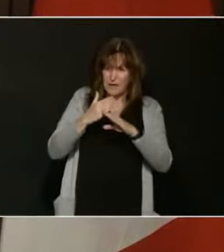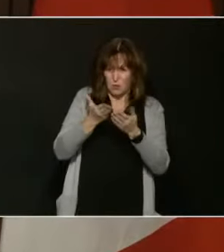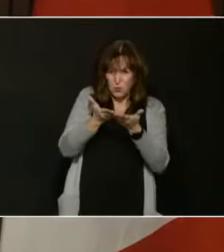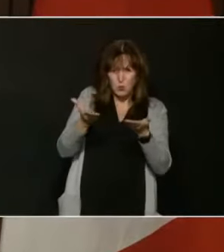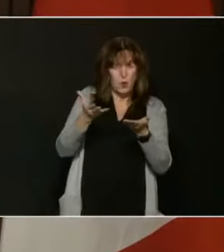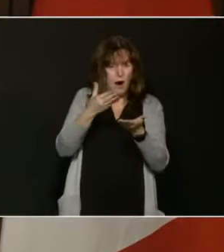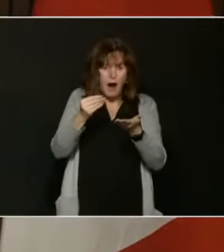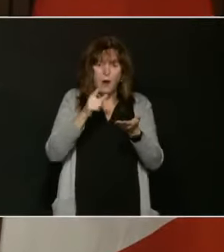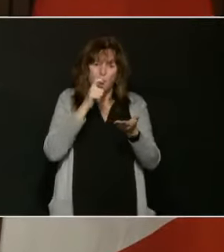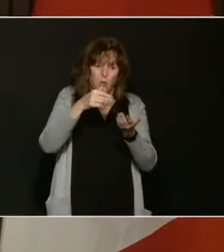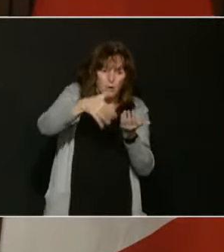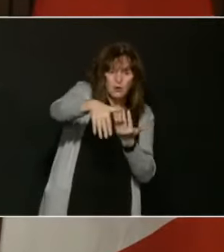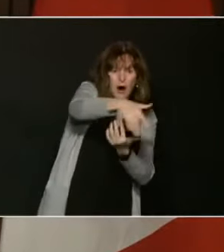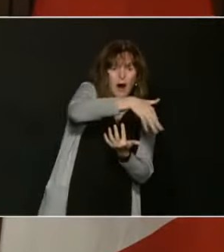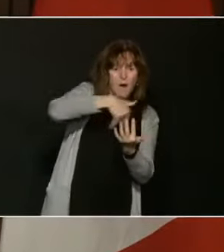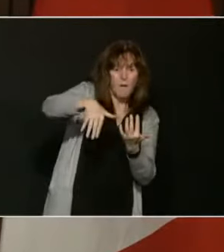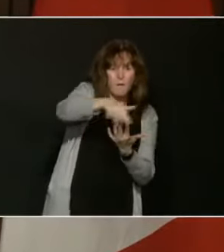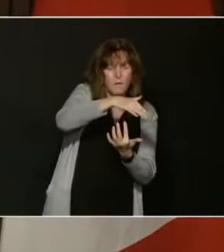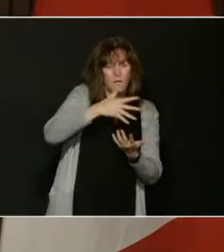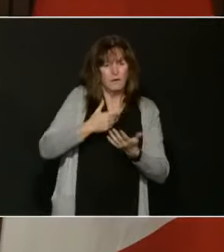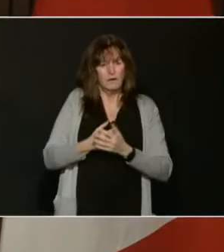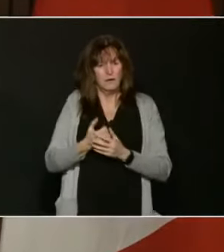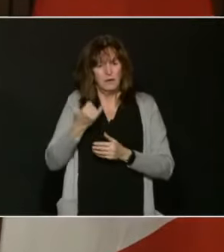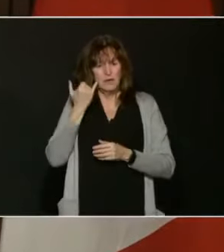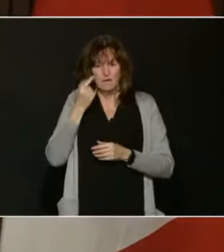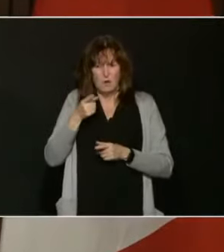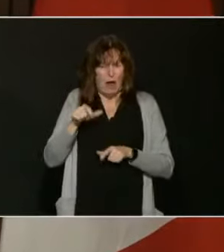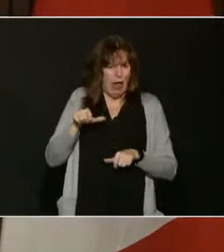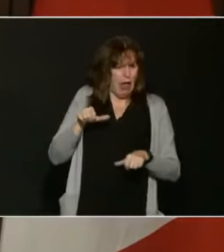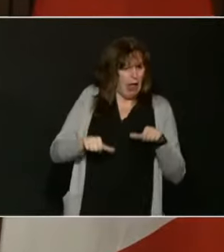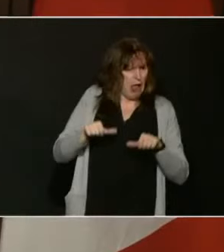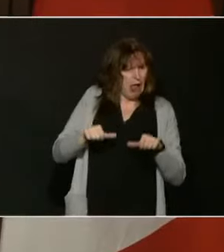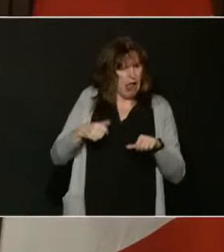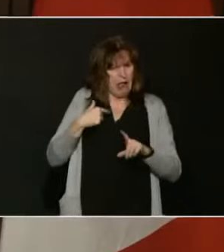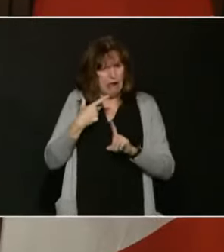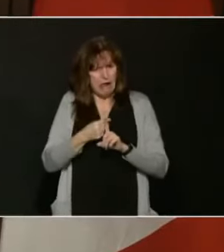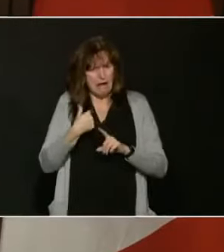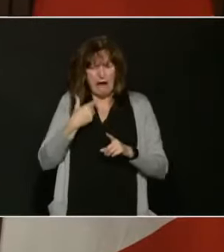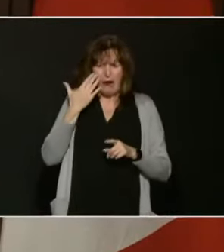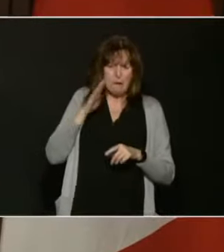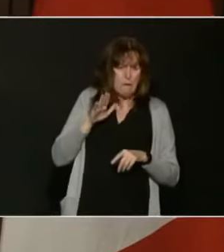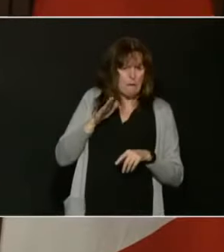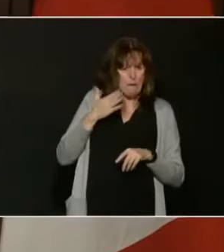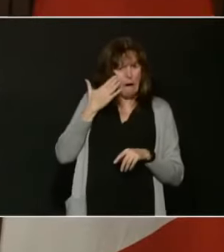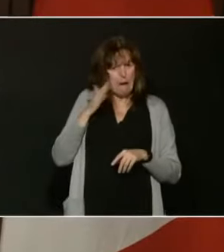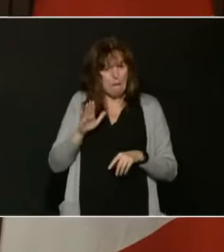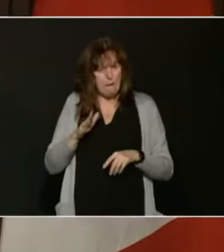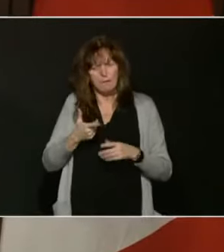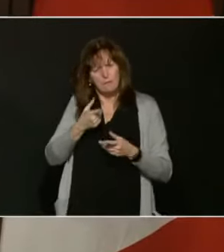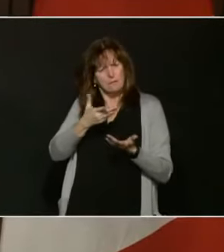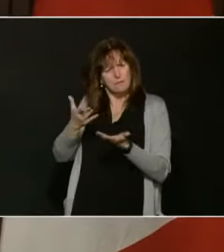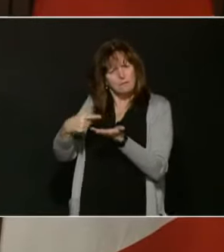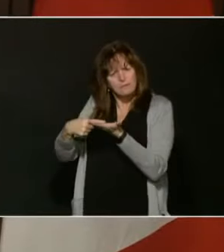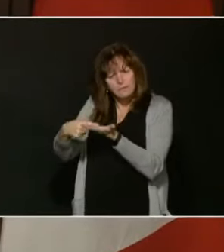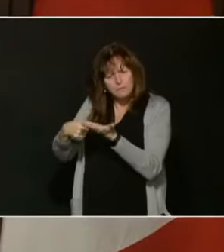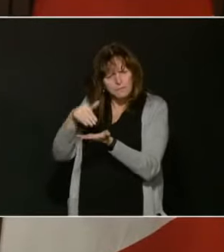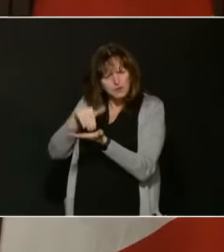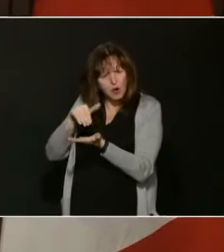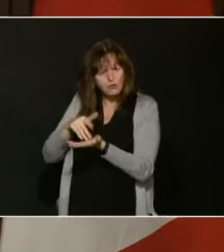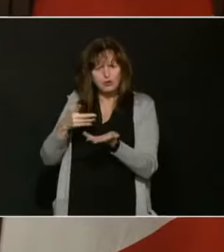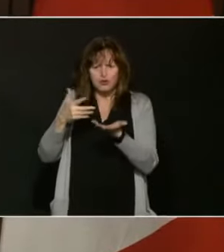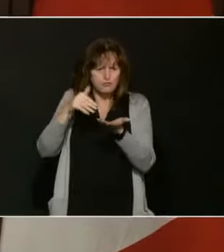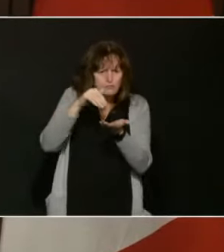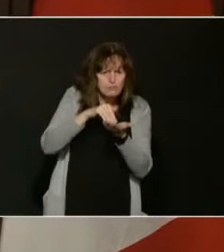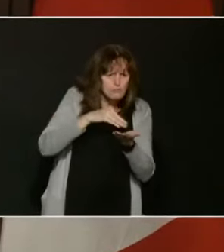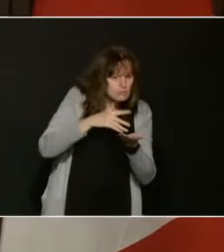encourage anybody who's unsure about the vaccine to talk to your family doctor, talk to a primary care nurse, talk to your pharmacist. They will give you advice that works